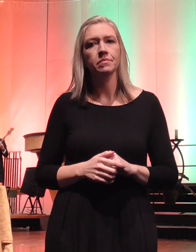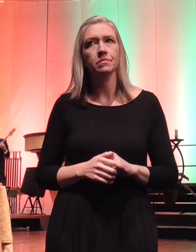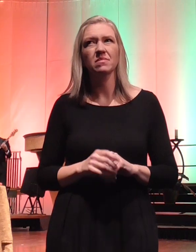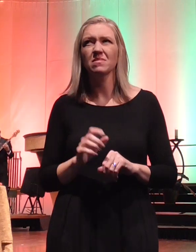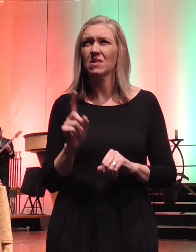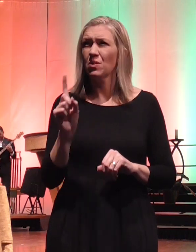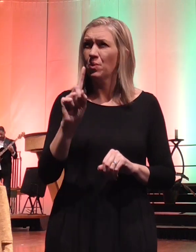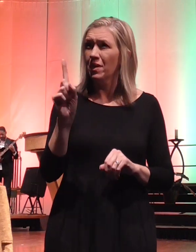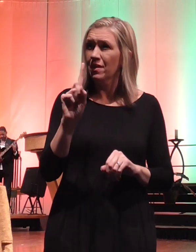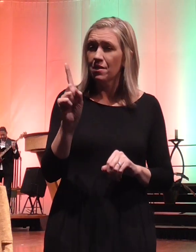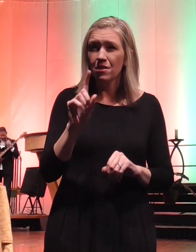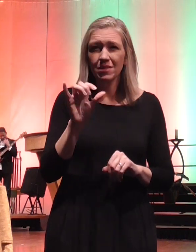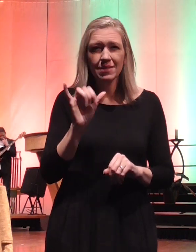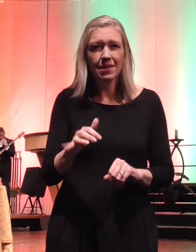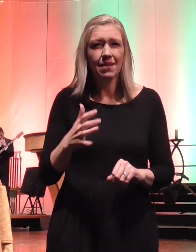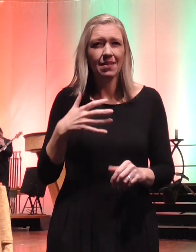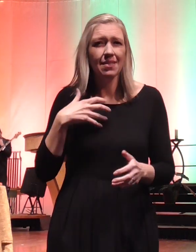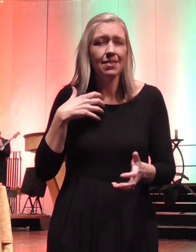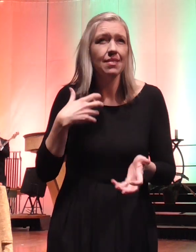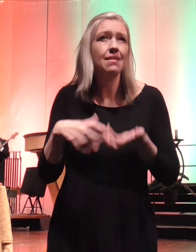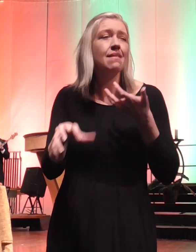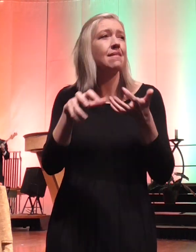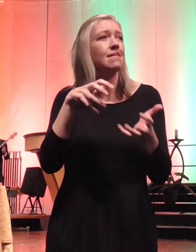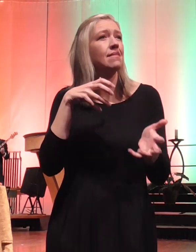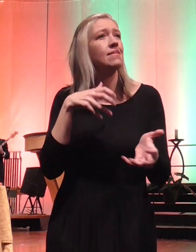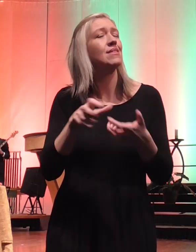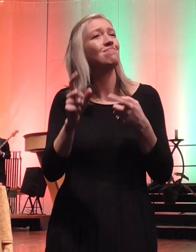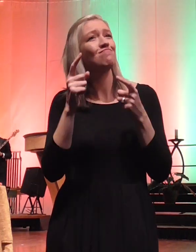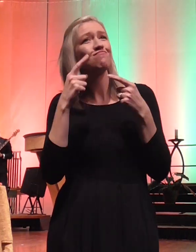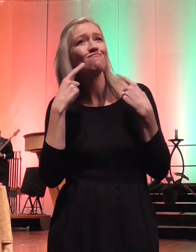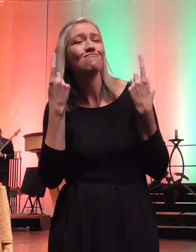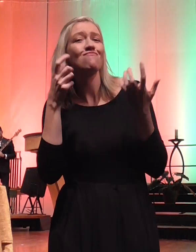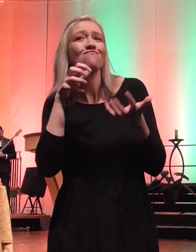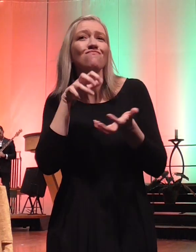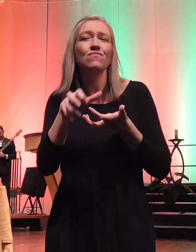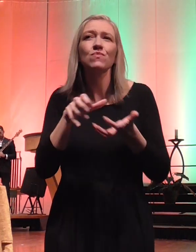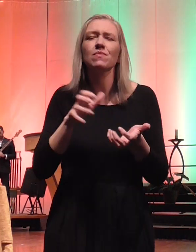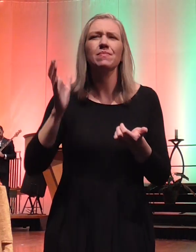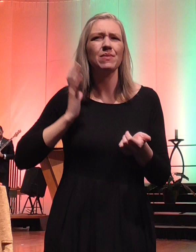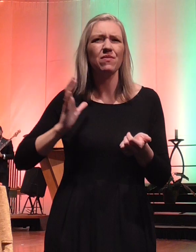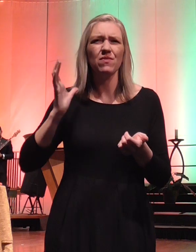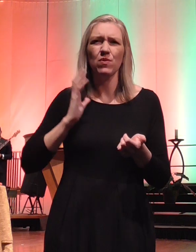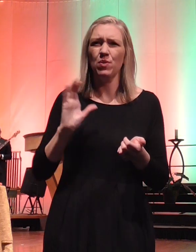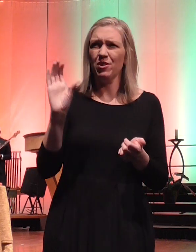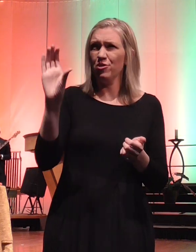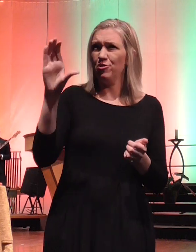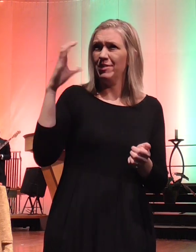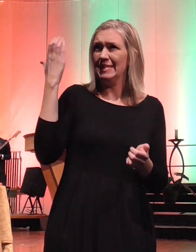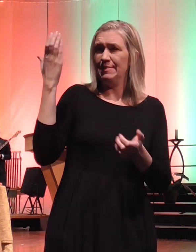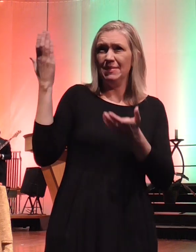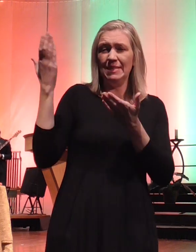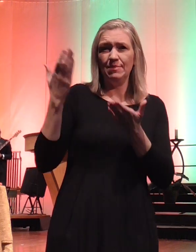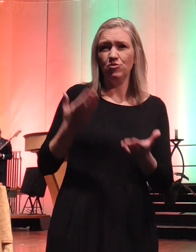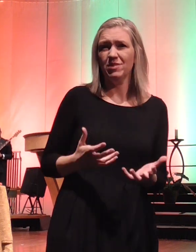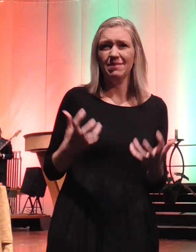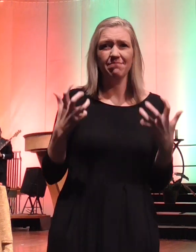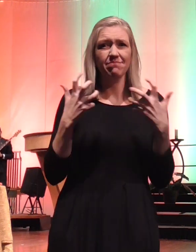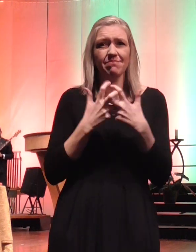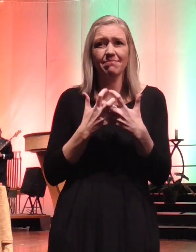Where is the laughter you used to bring